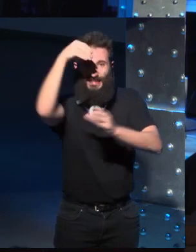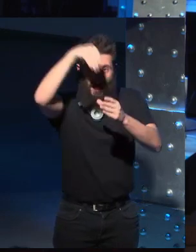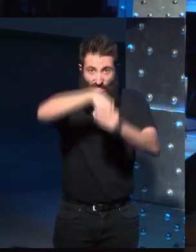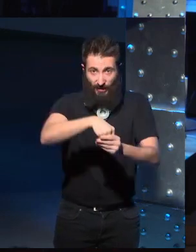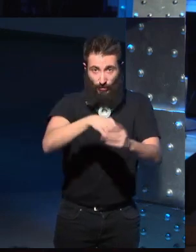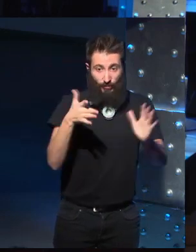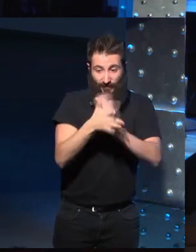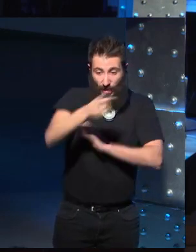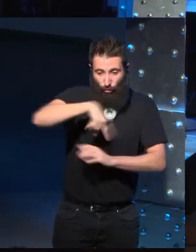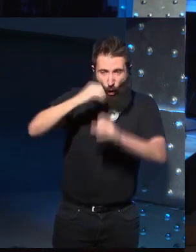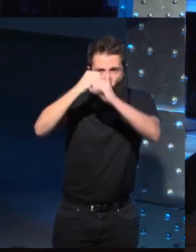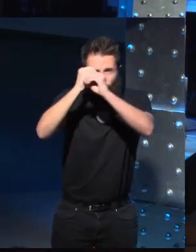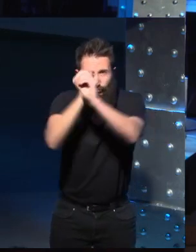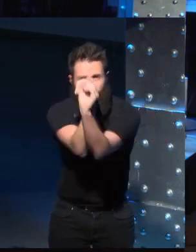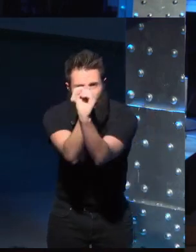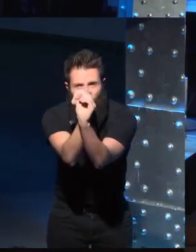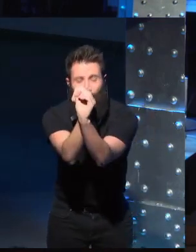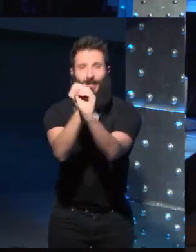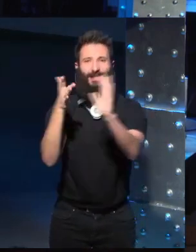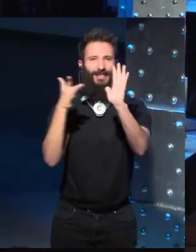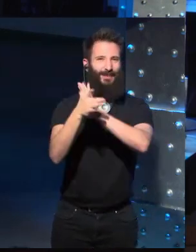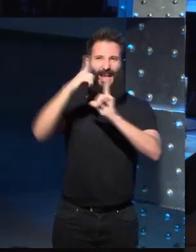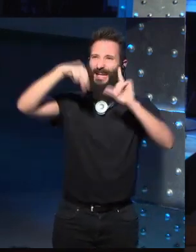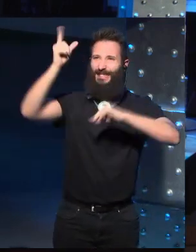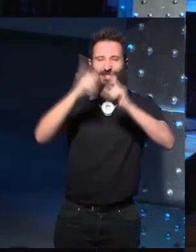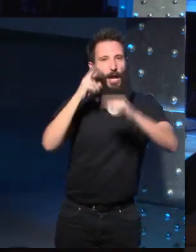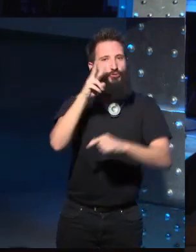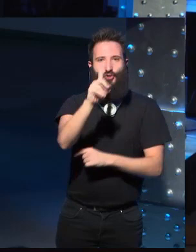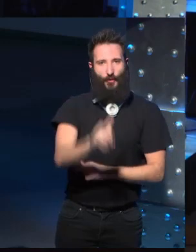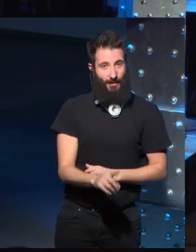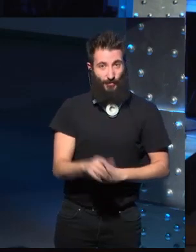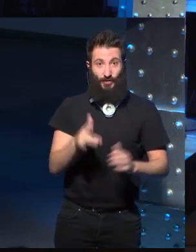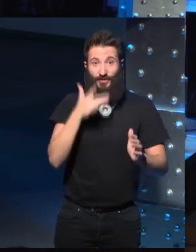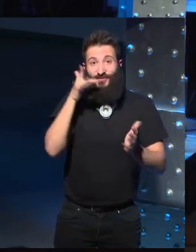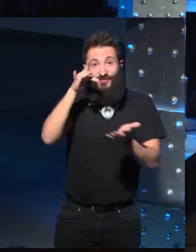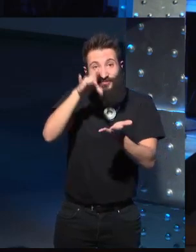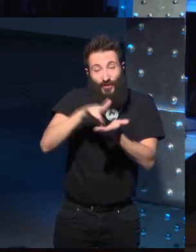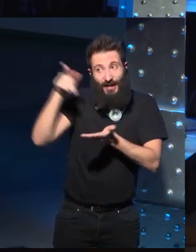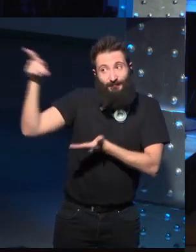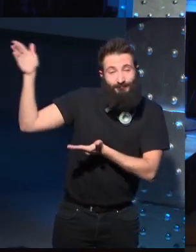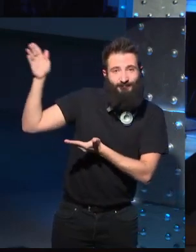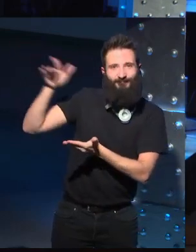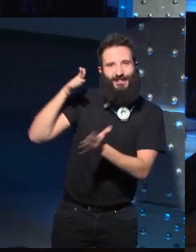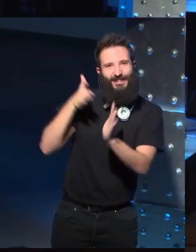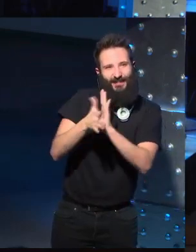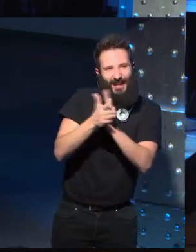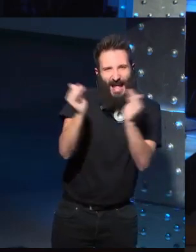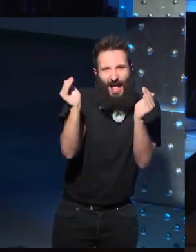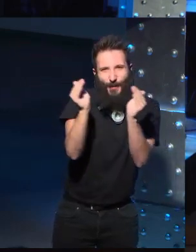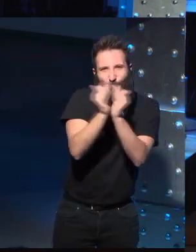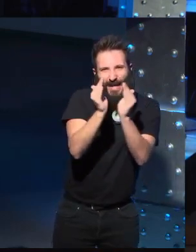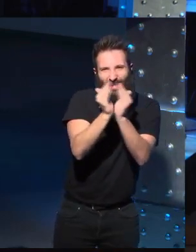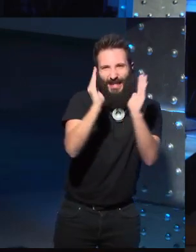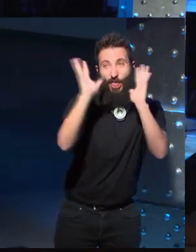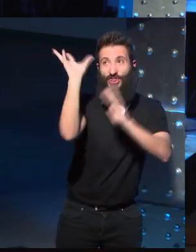much that you don't even see the stars around us anymore. This is a really tiny part of the sky. The